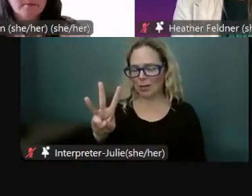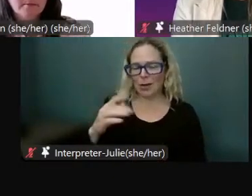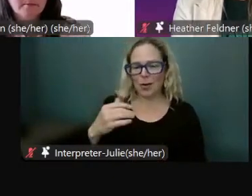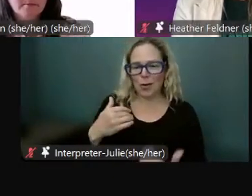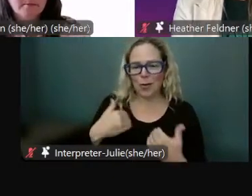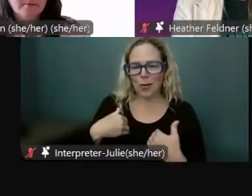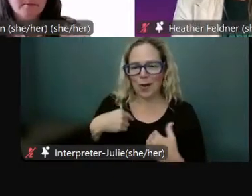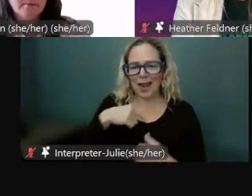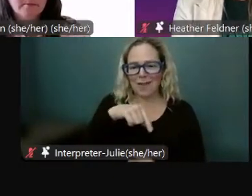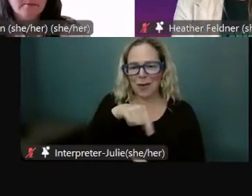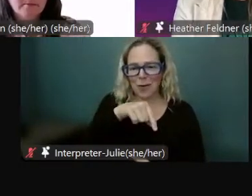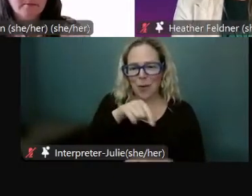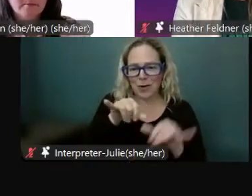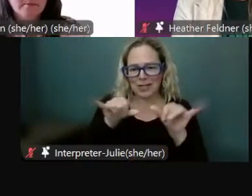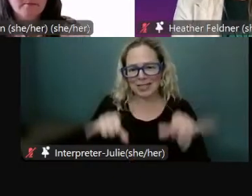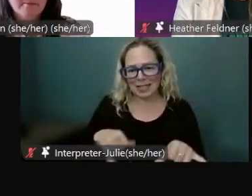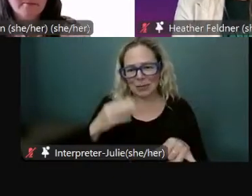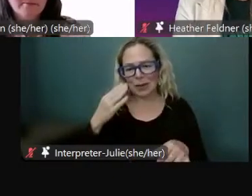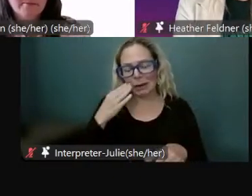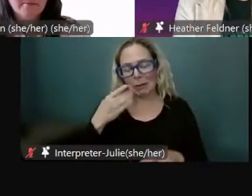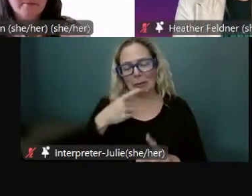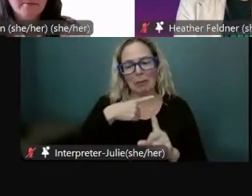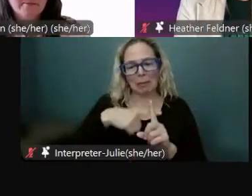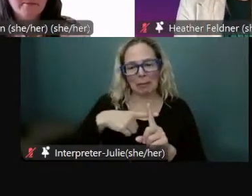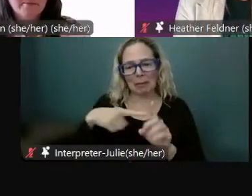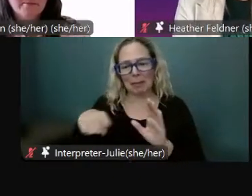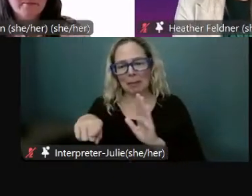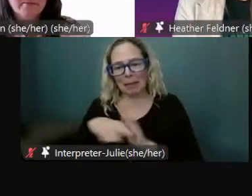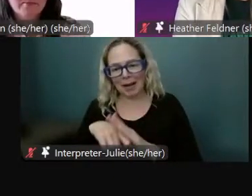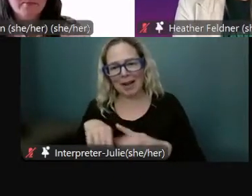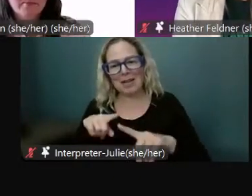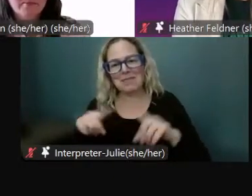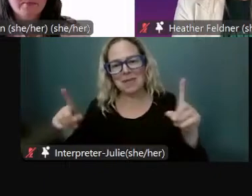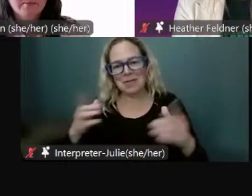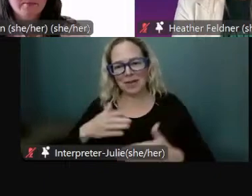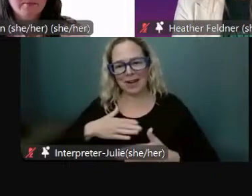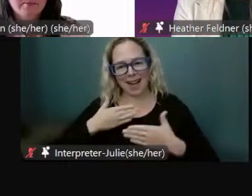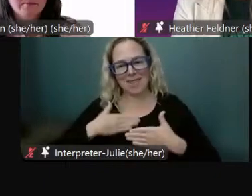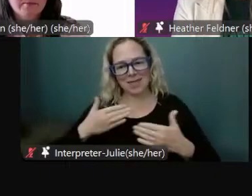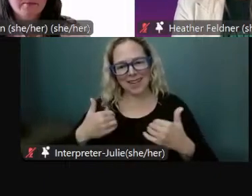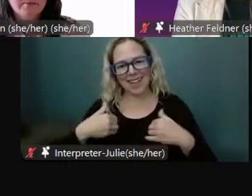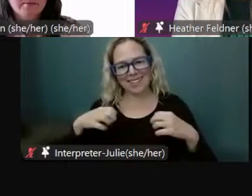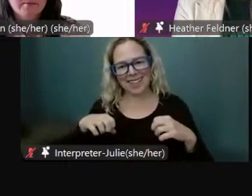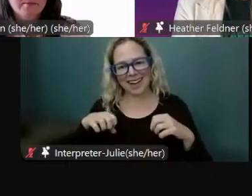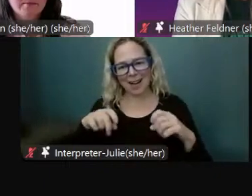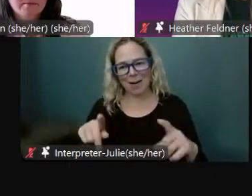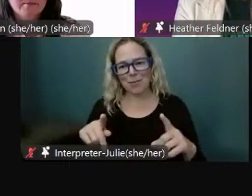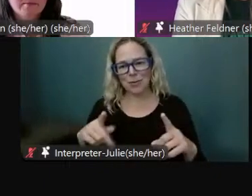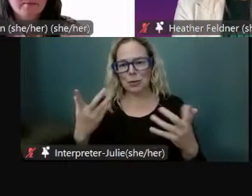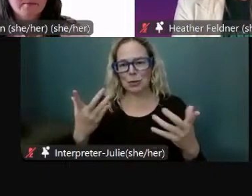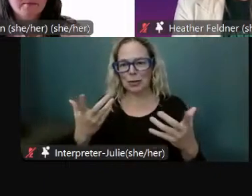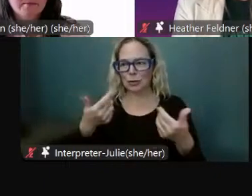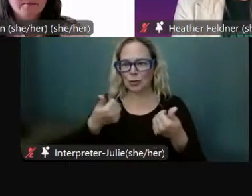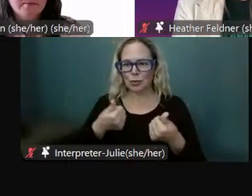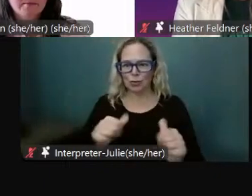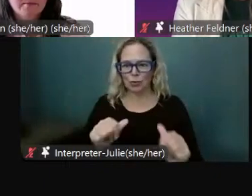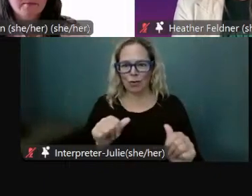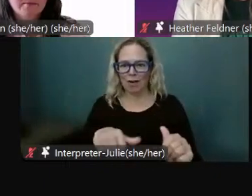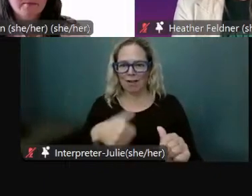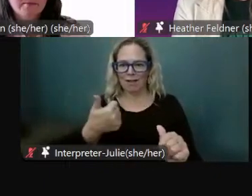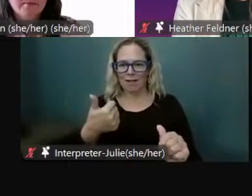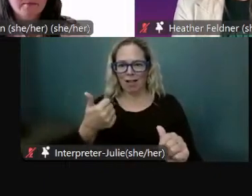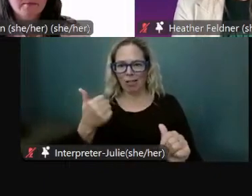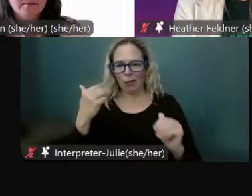that is both a blessing and a curse in many ways, but we were glad to have the opportunity to be able to try this other format